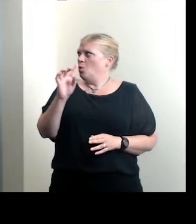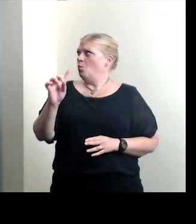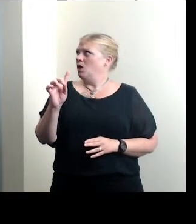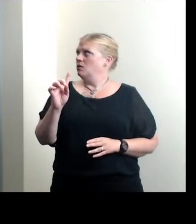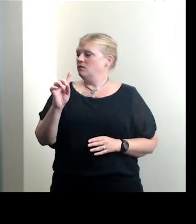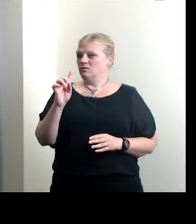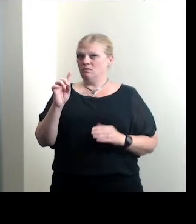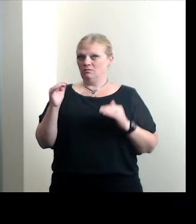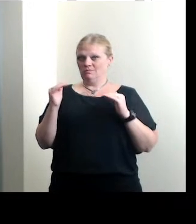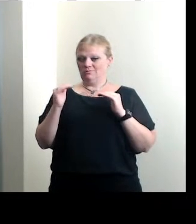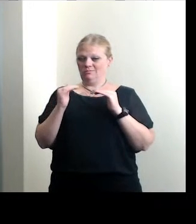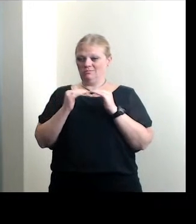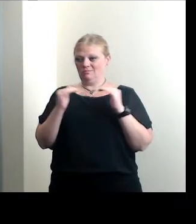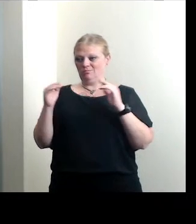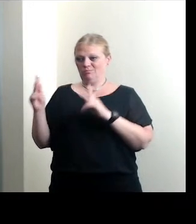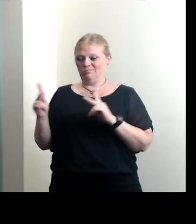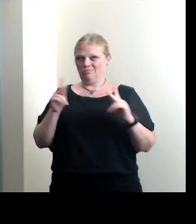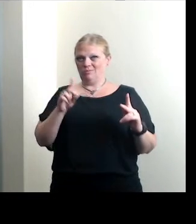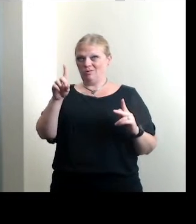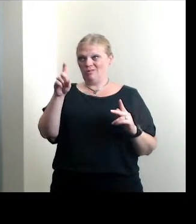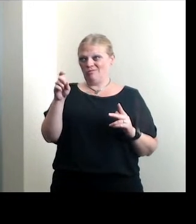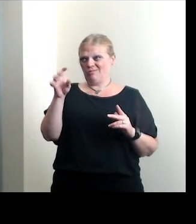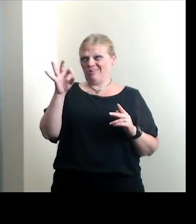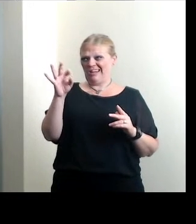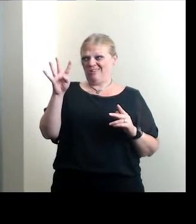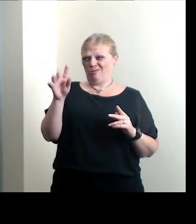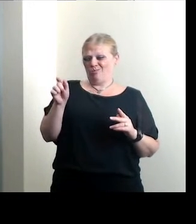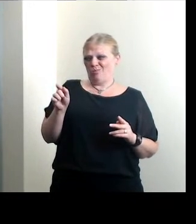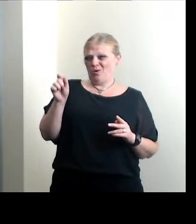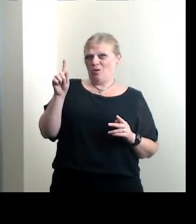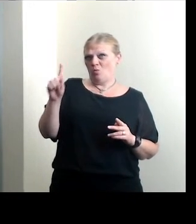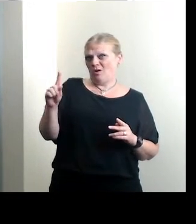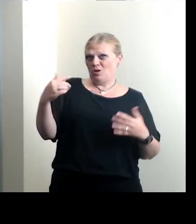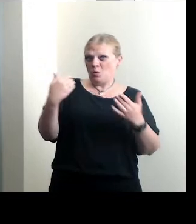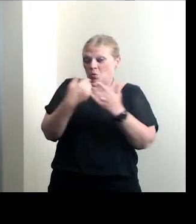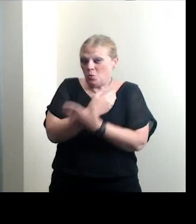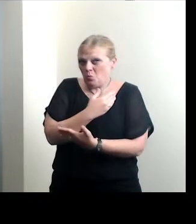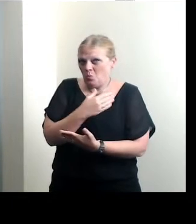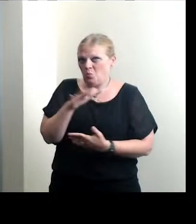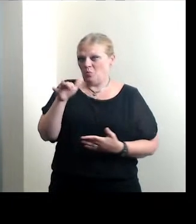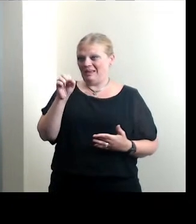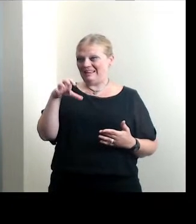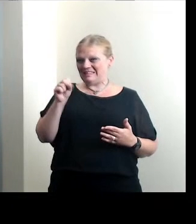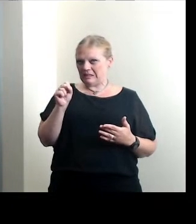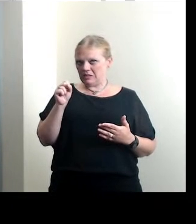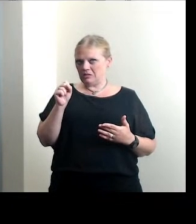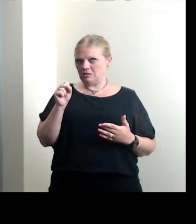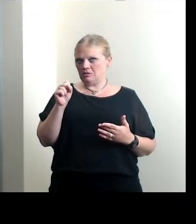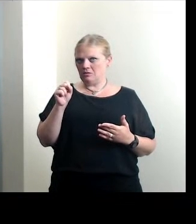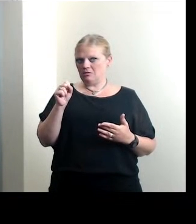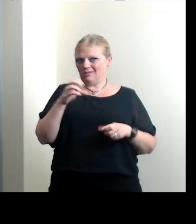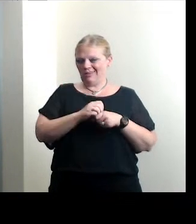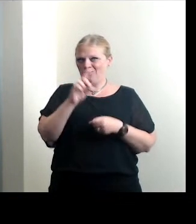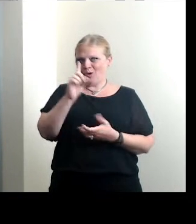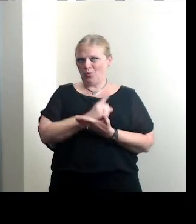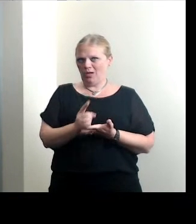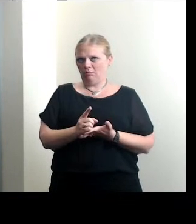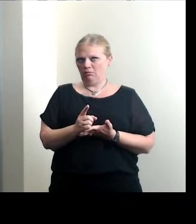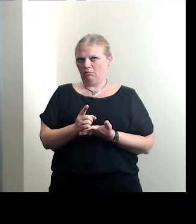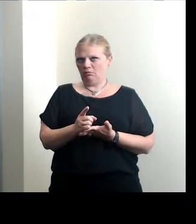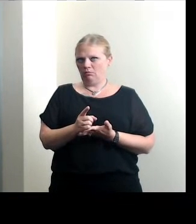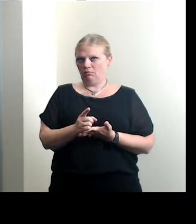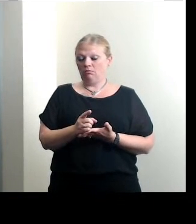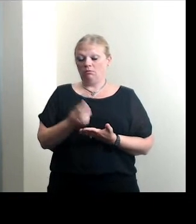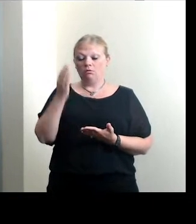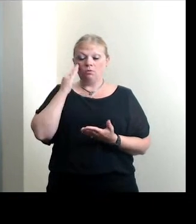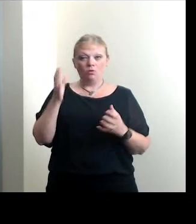had the equivalent of 194.1 new cases in just a week. And we